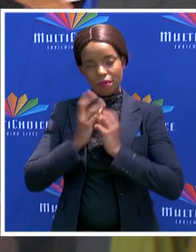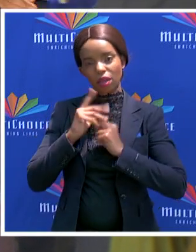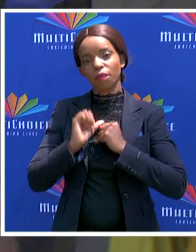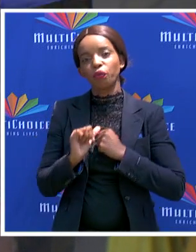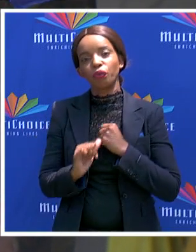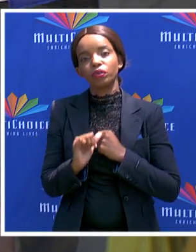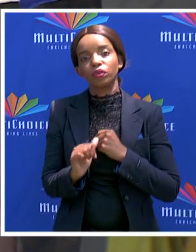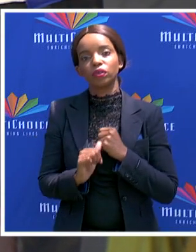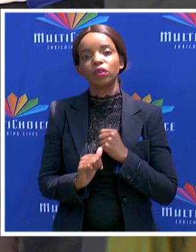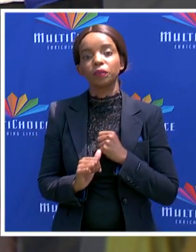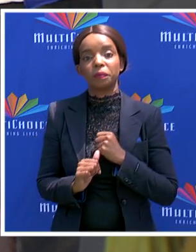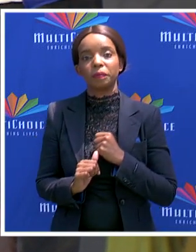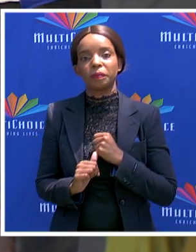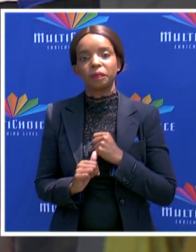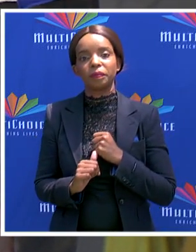And